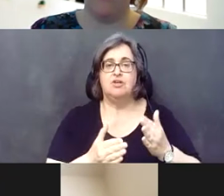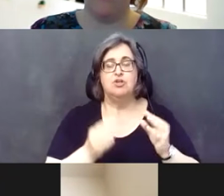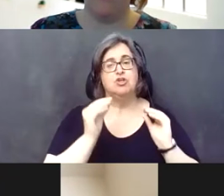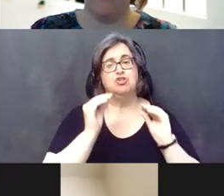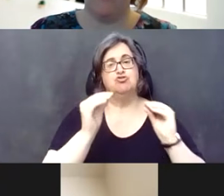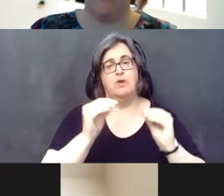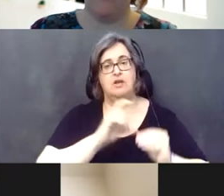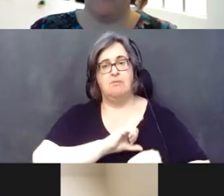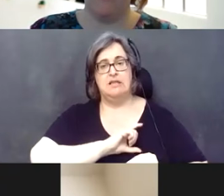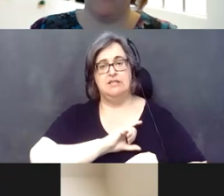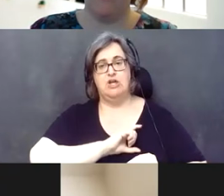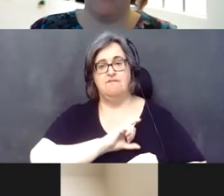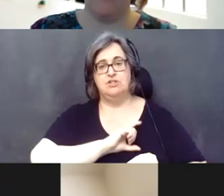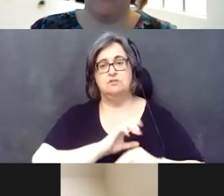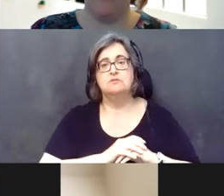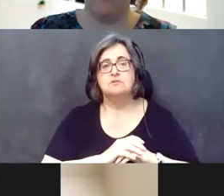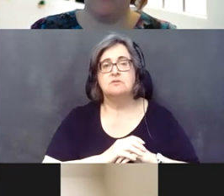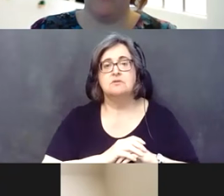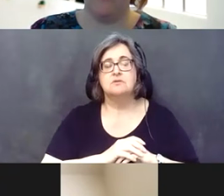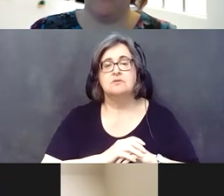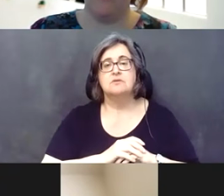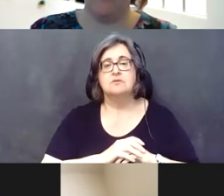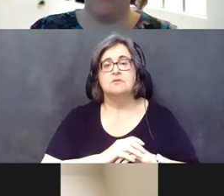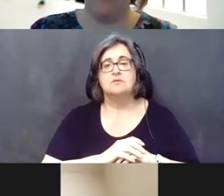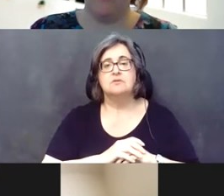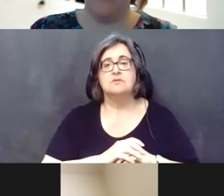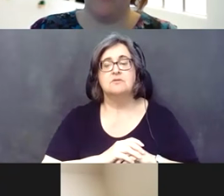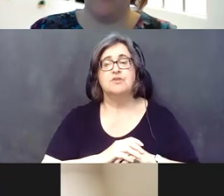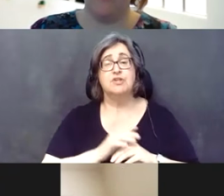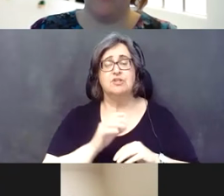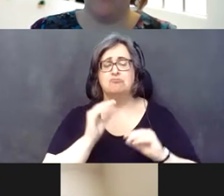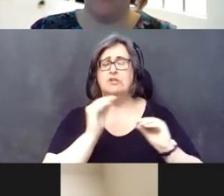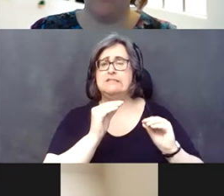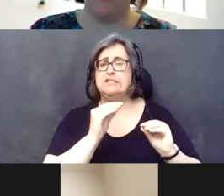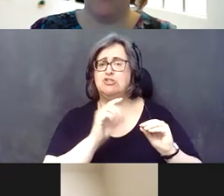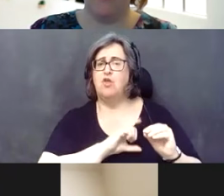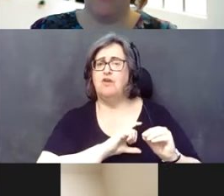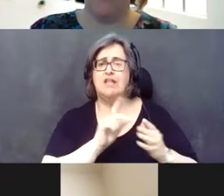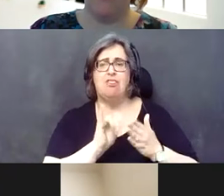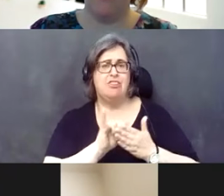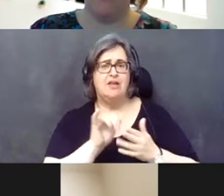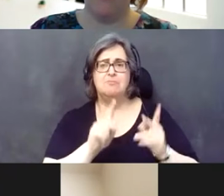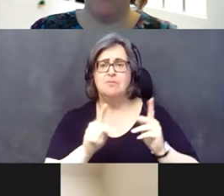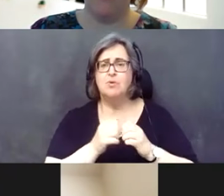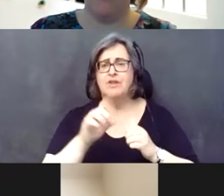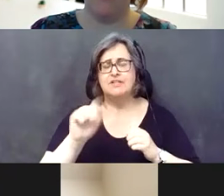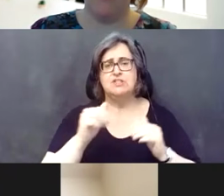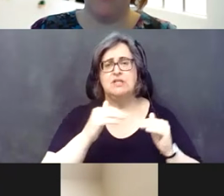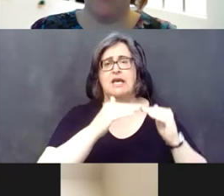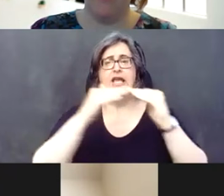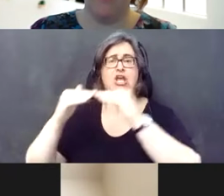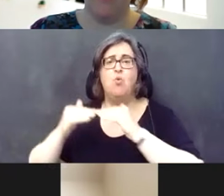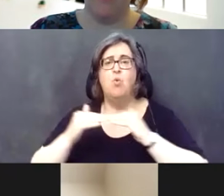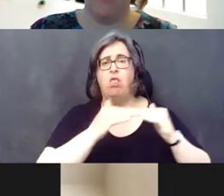police officers that people with disabilities are equal